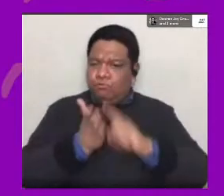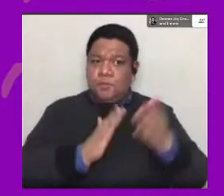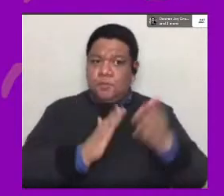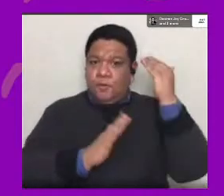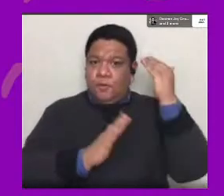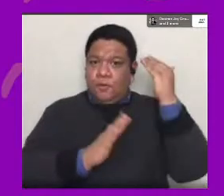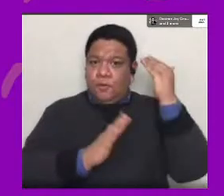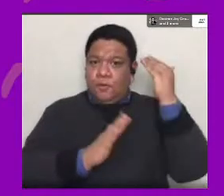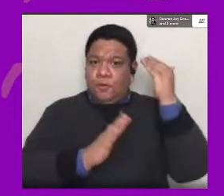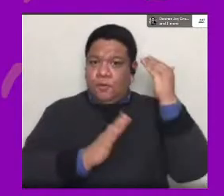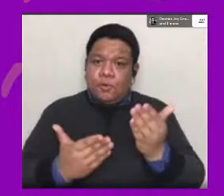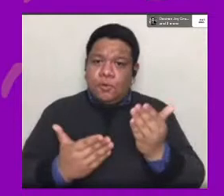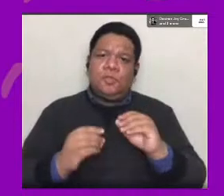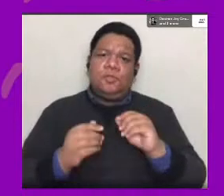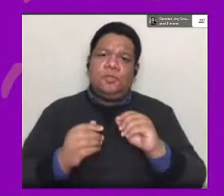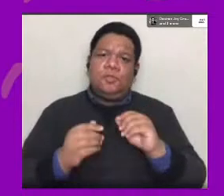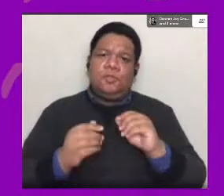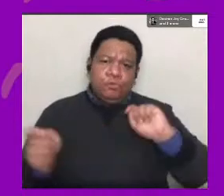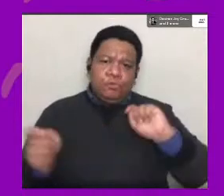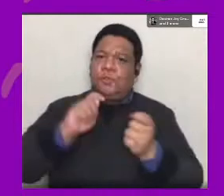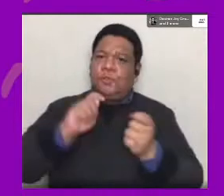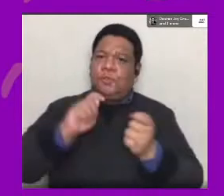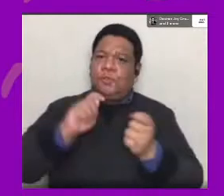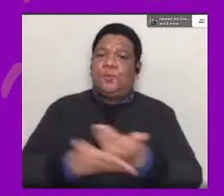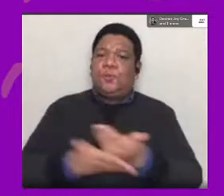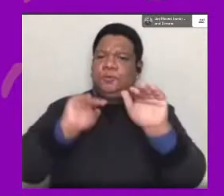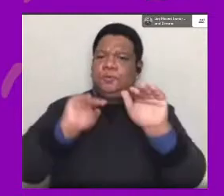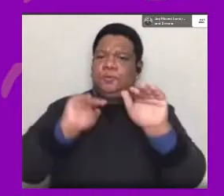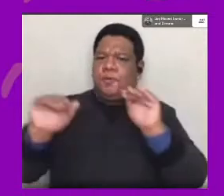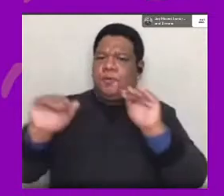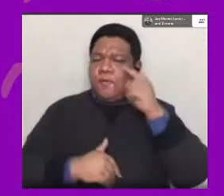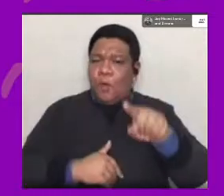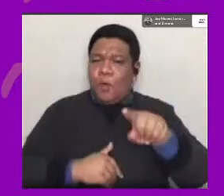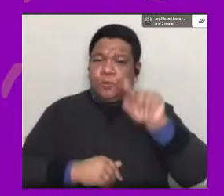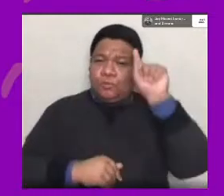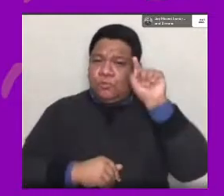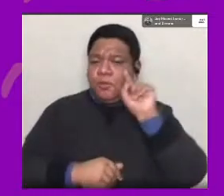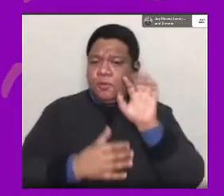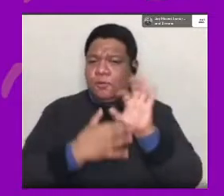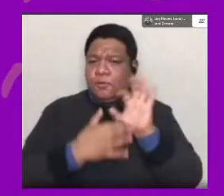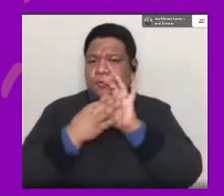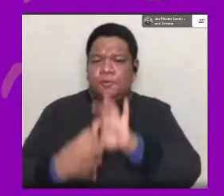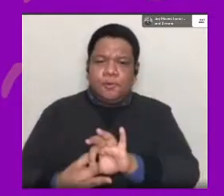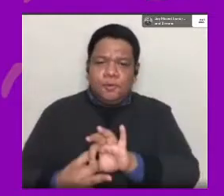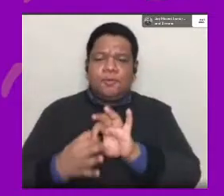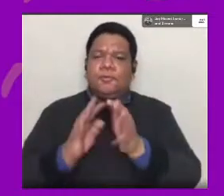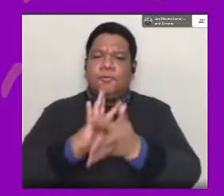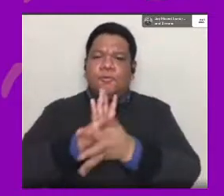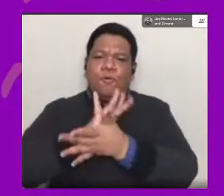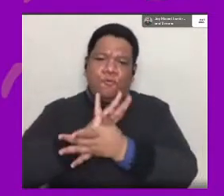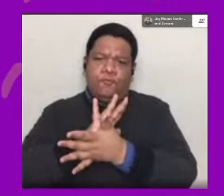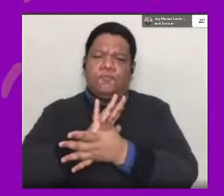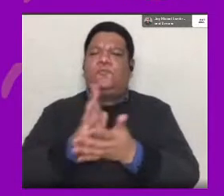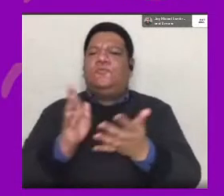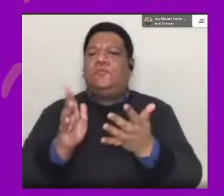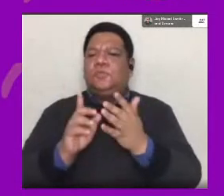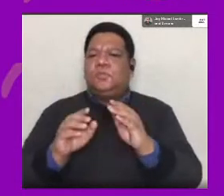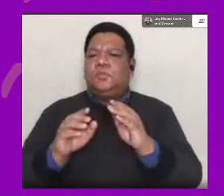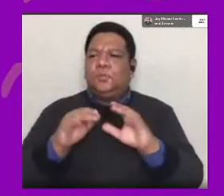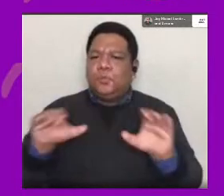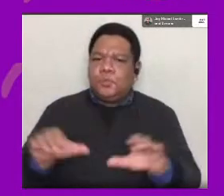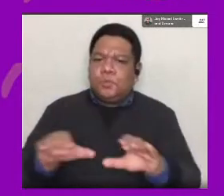and renew our call for gender-responsive COVID interventions that also consider